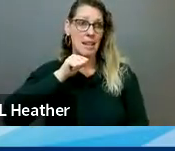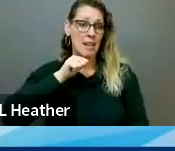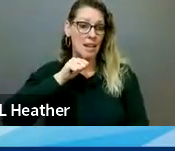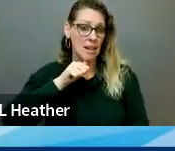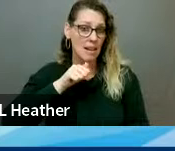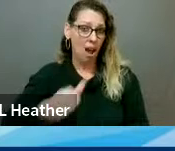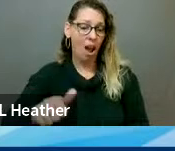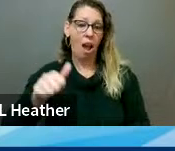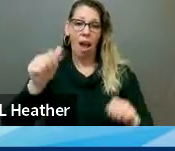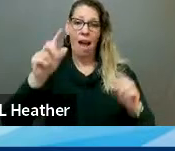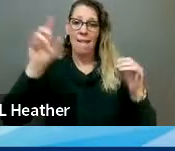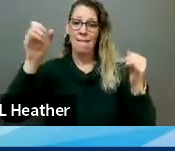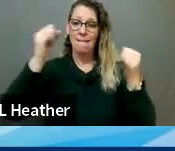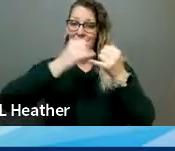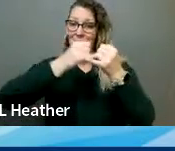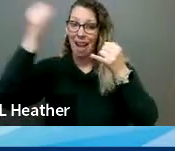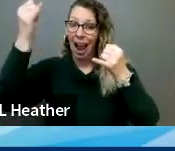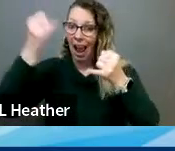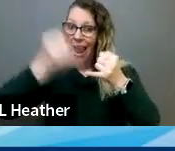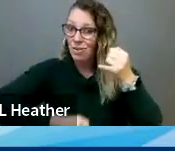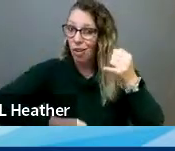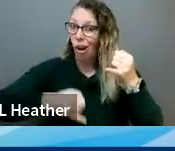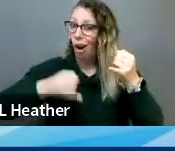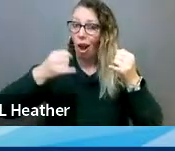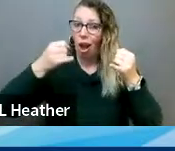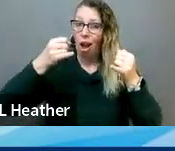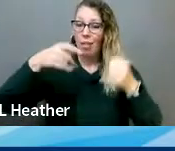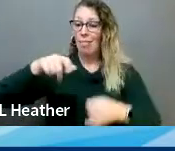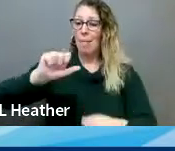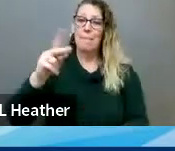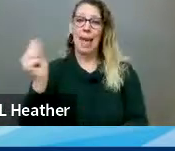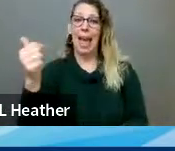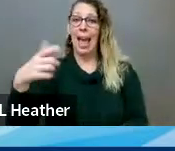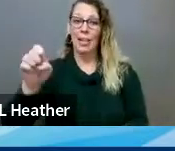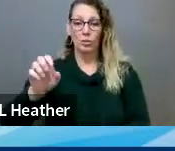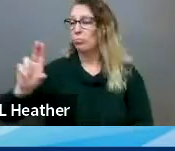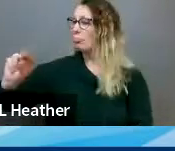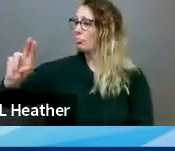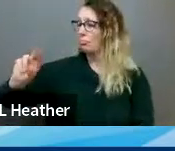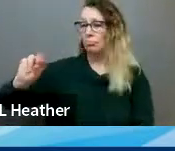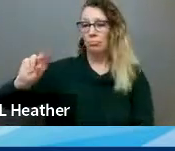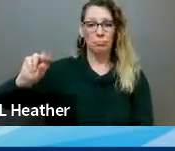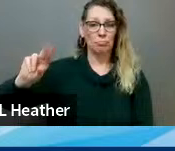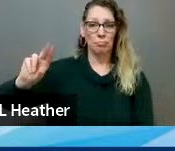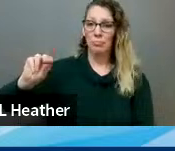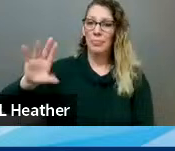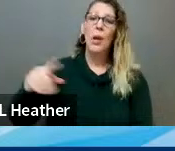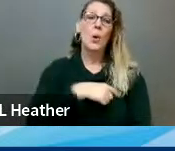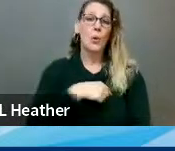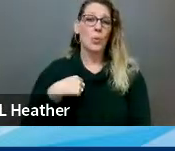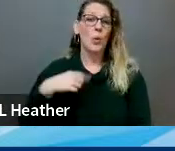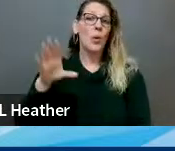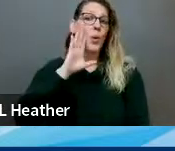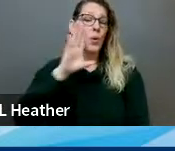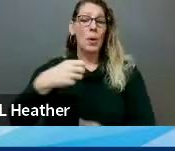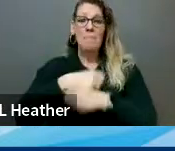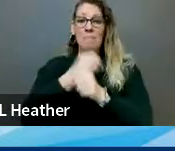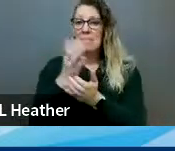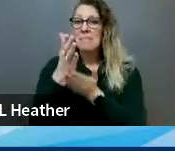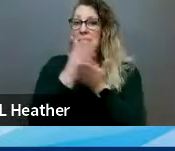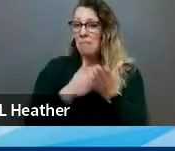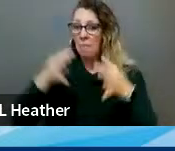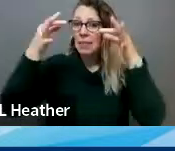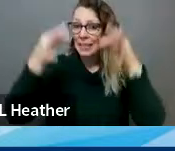a final package at the end of the day. No, this is, we will go to make some decisions